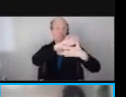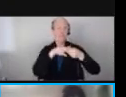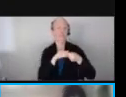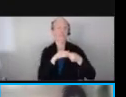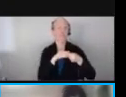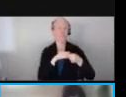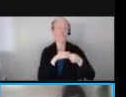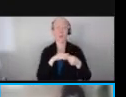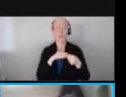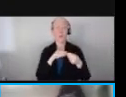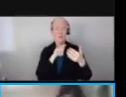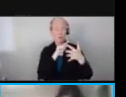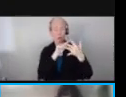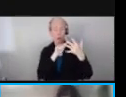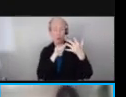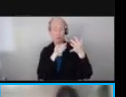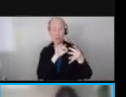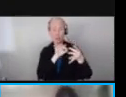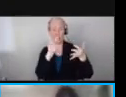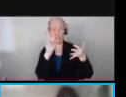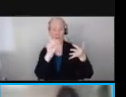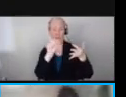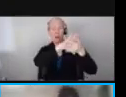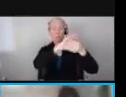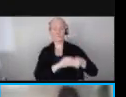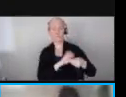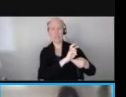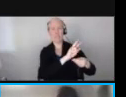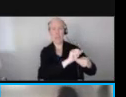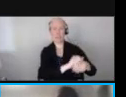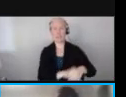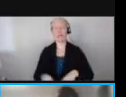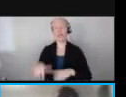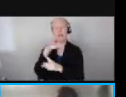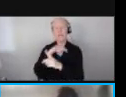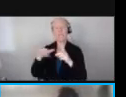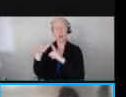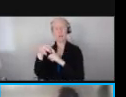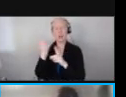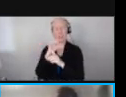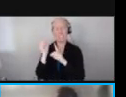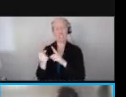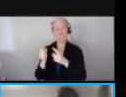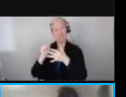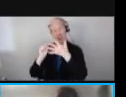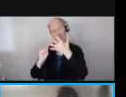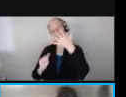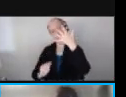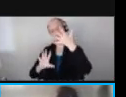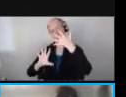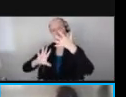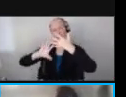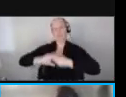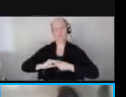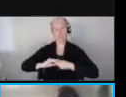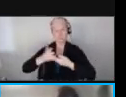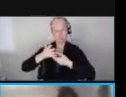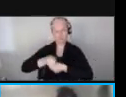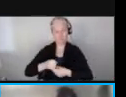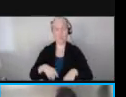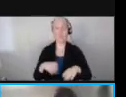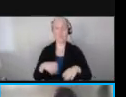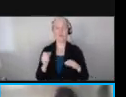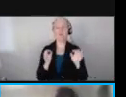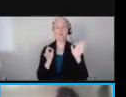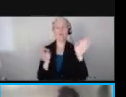EVA operations and everything we've has to do with environmental conditions. We've collapsed those down to try to understand the environmental